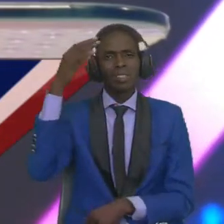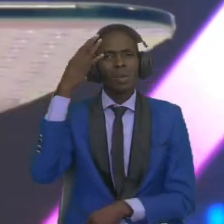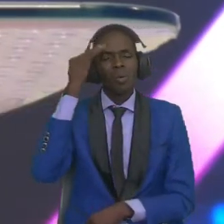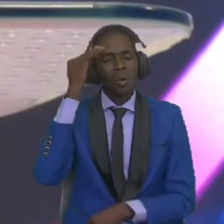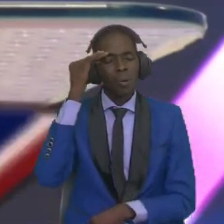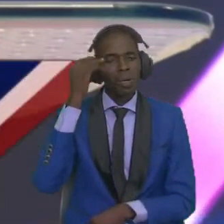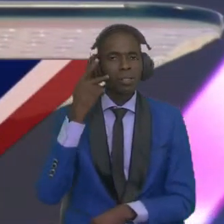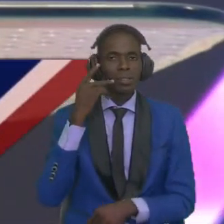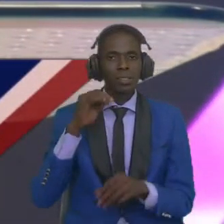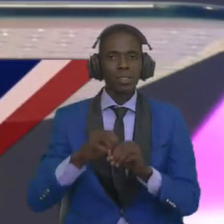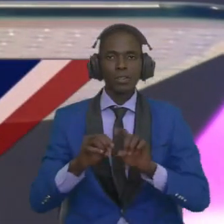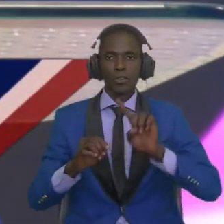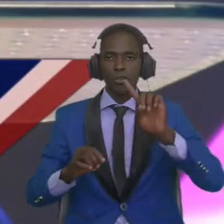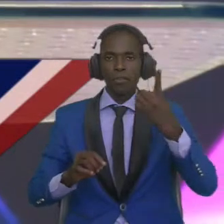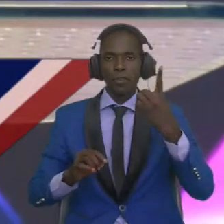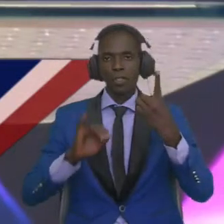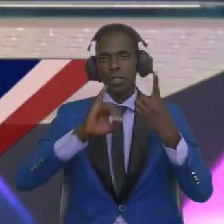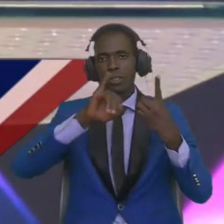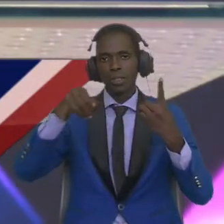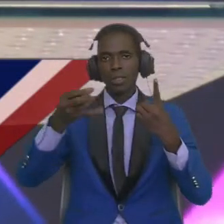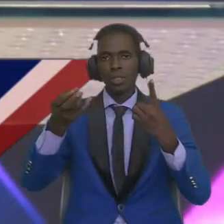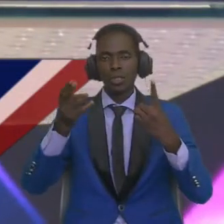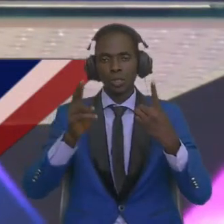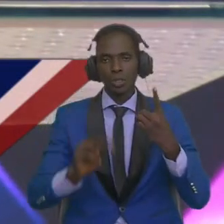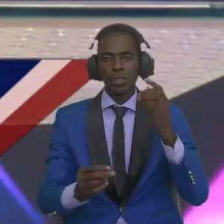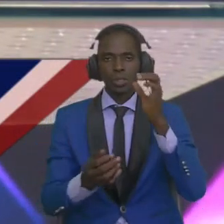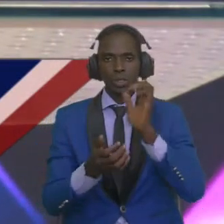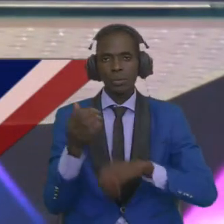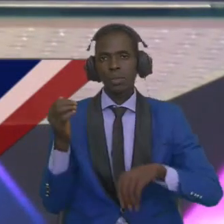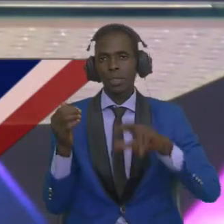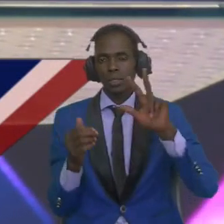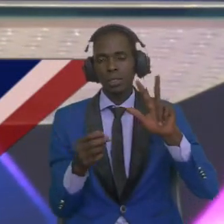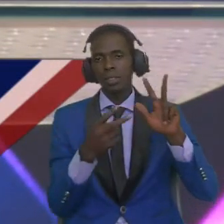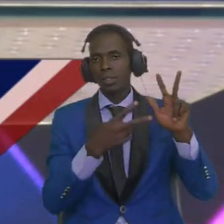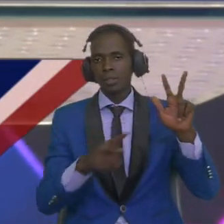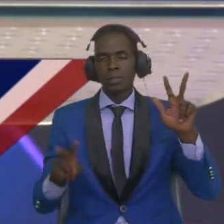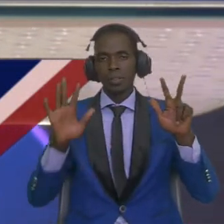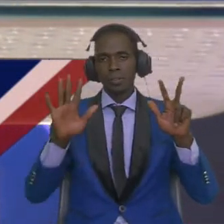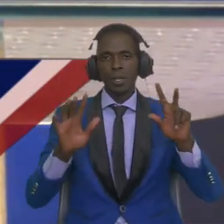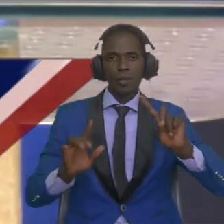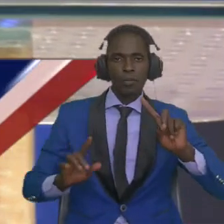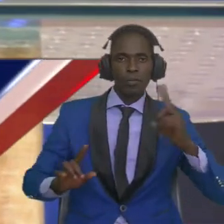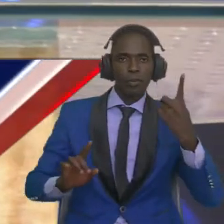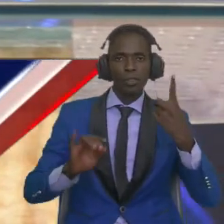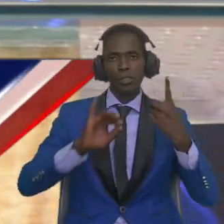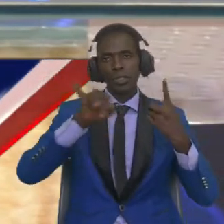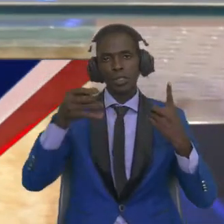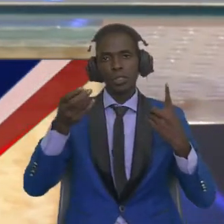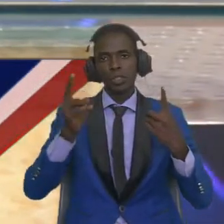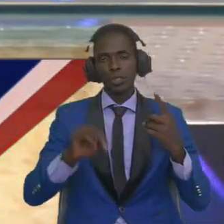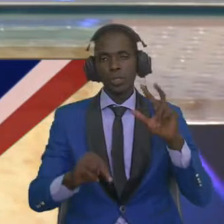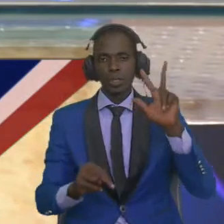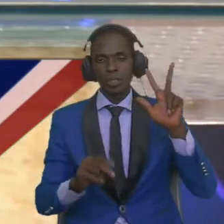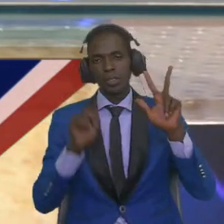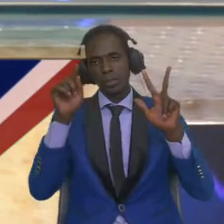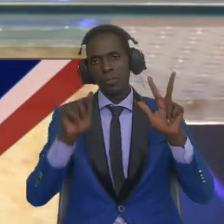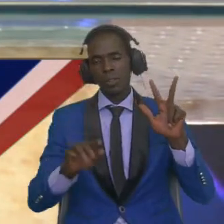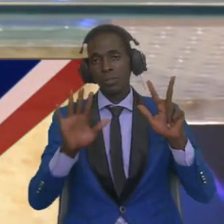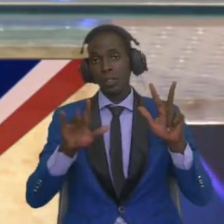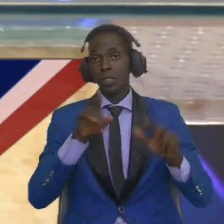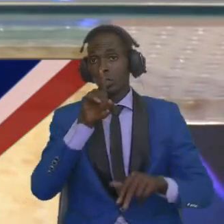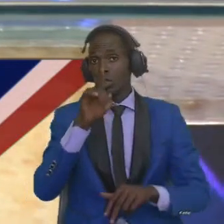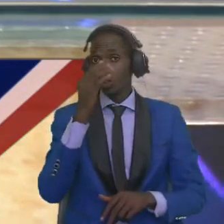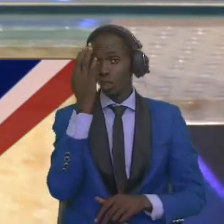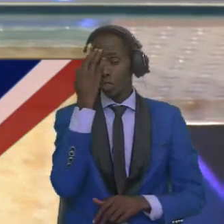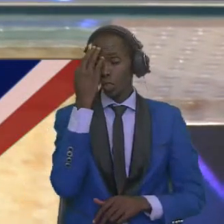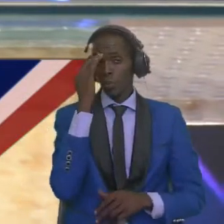John chapter 3 verse 5. In 1 John chapter 3 verse 5, and ye know